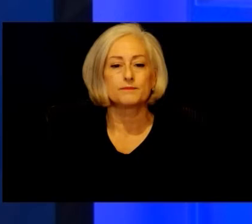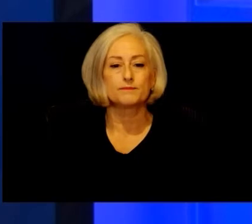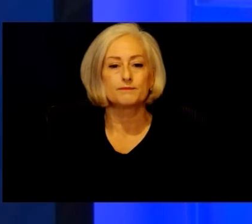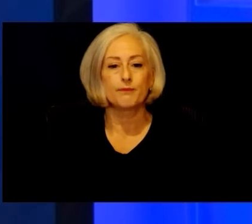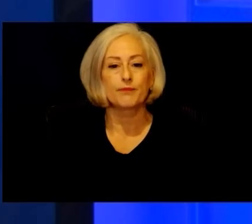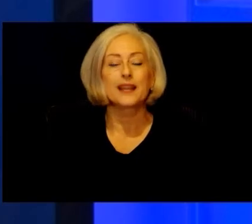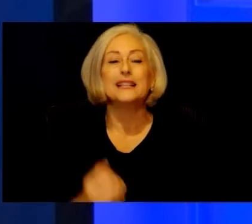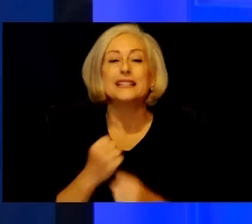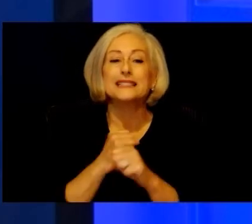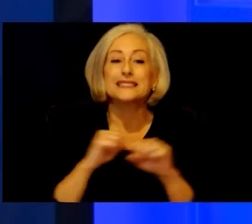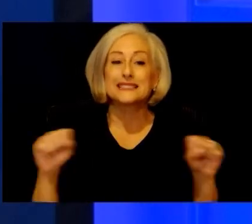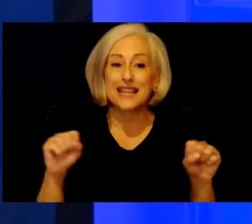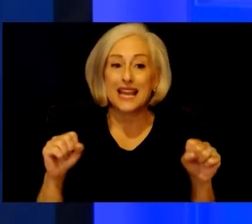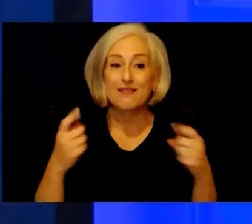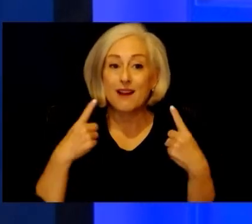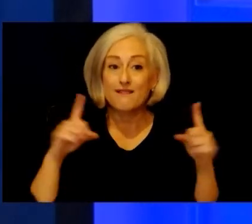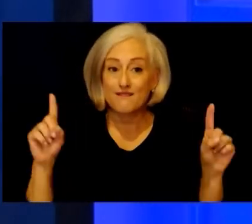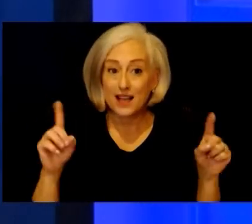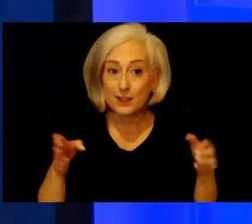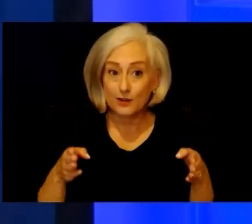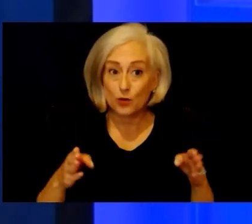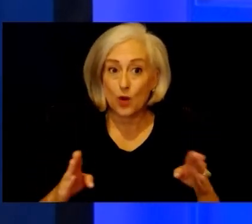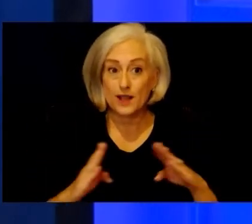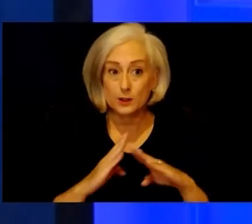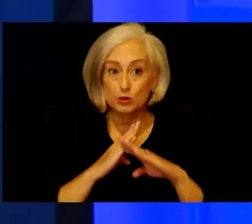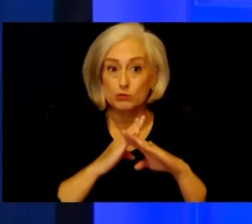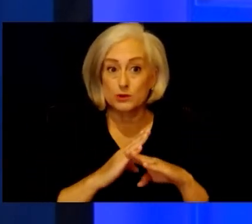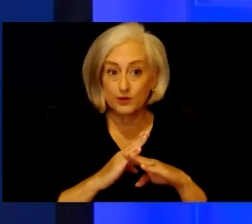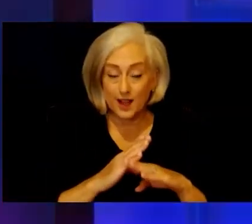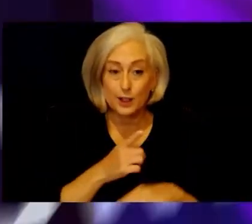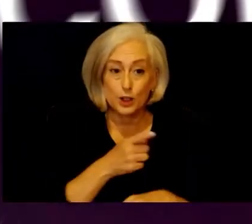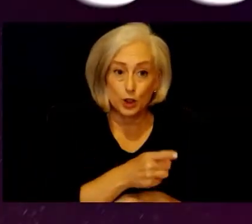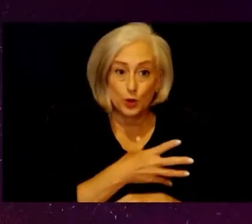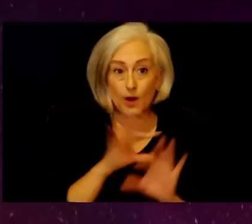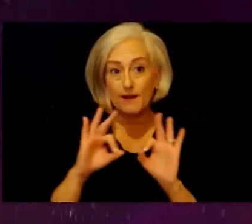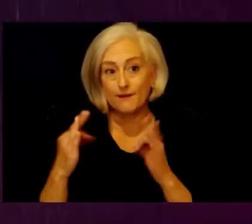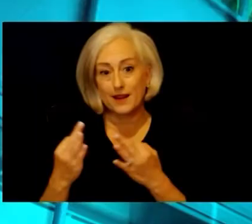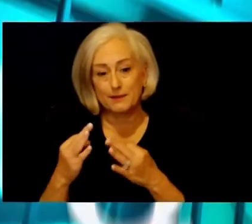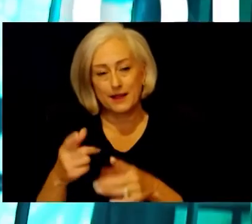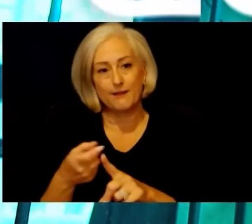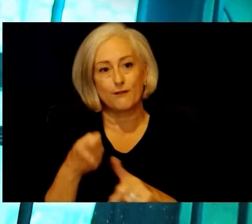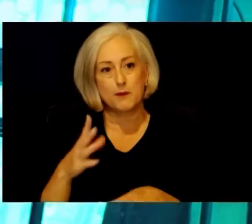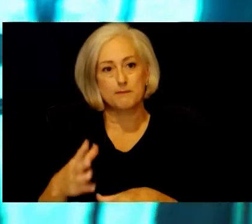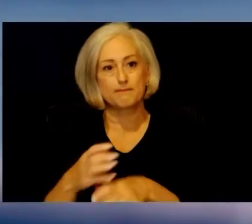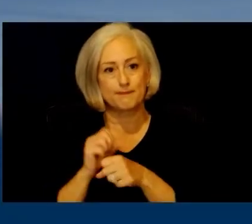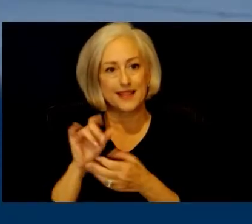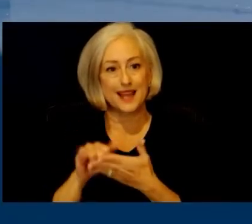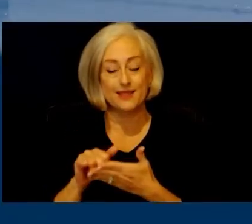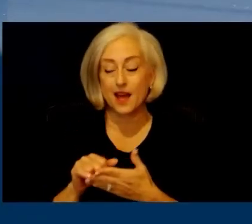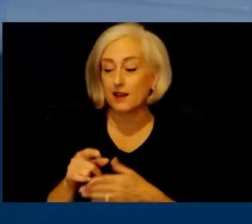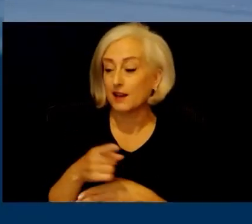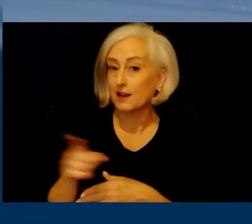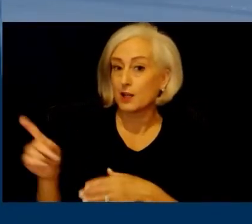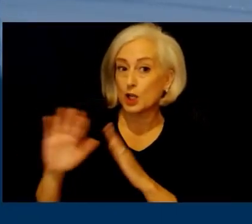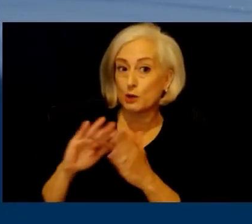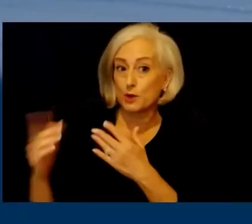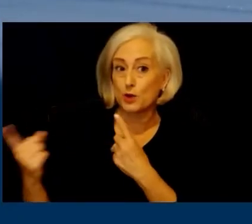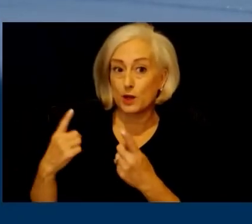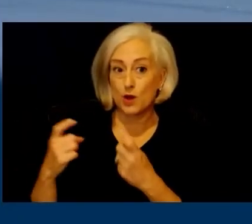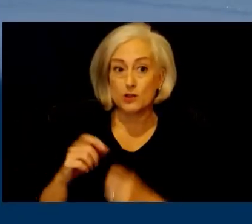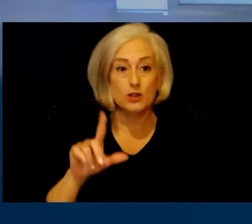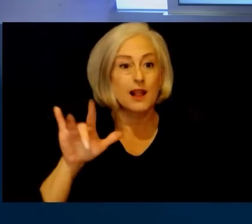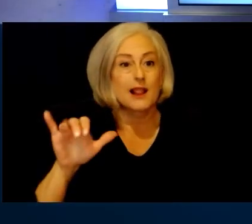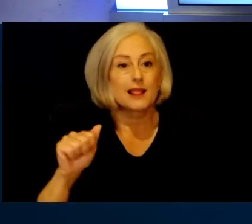methods to prevent you or your family from getting this. So Jess, do we have any community questions right now? Yes, we sure do. Lisa wants to know, she